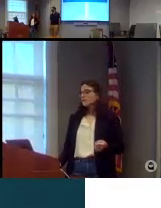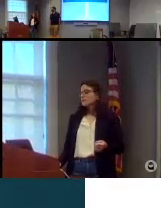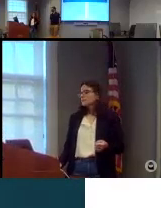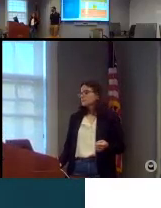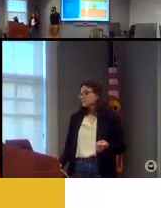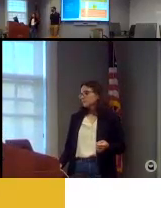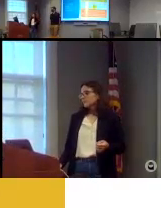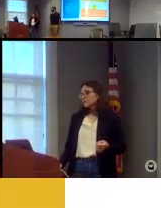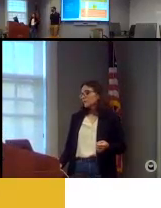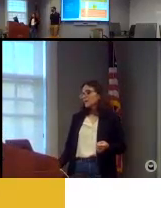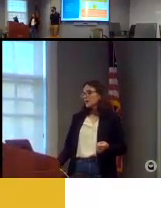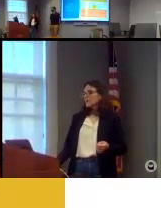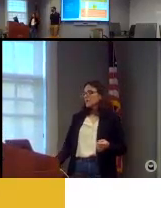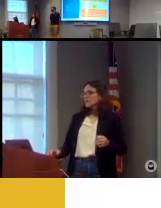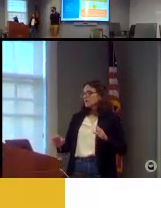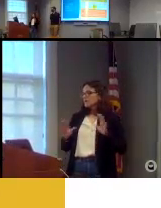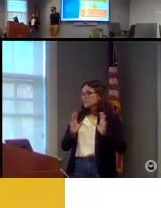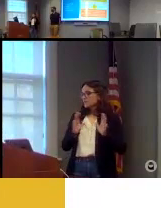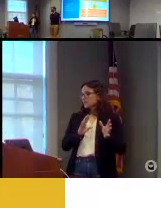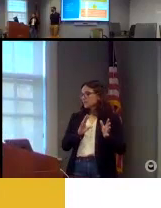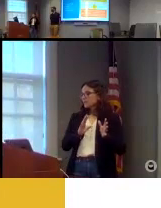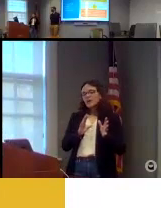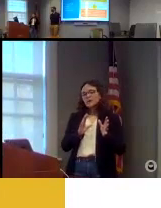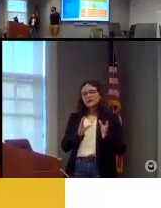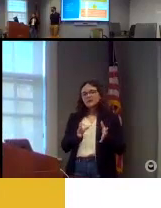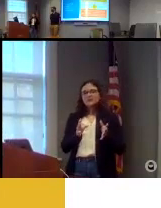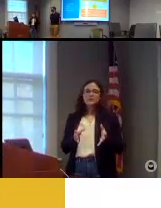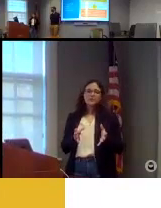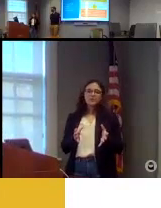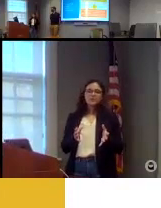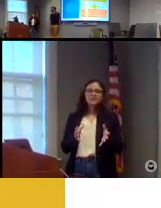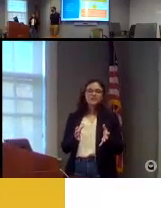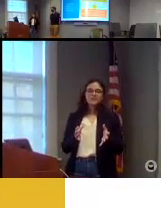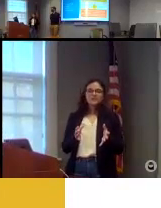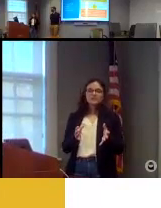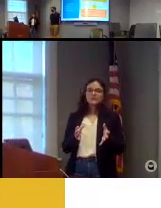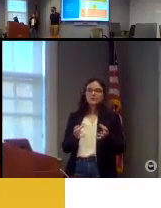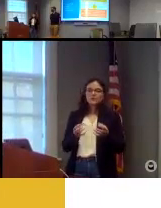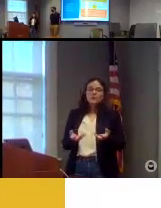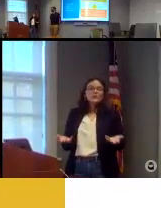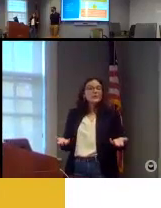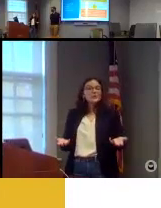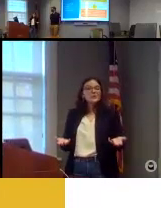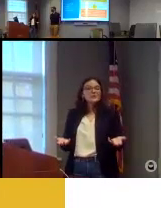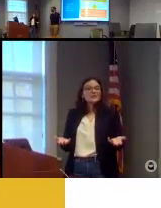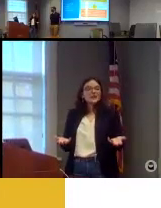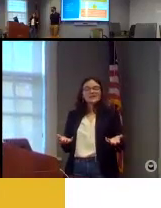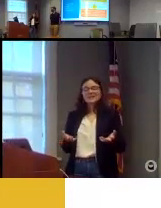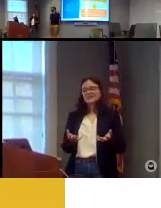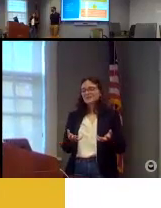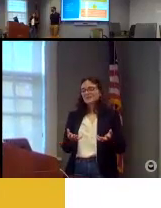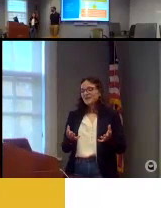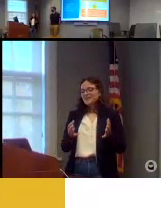roads. When I want to talk for just a quick second about how we created the cultural heritage data, because that's really a cornerstone of